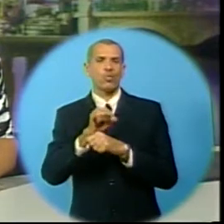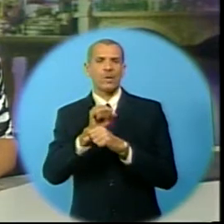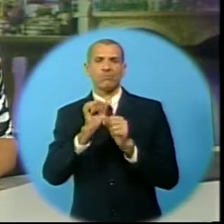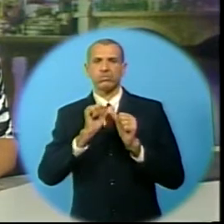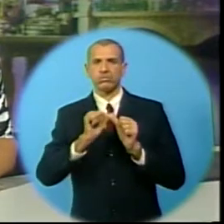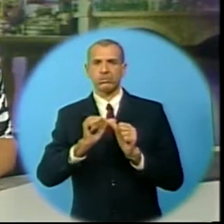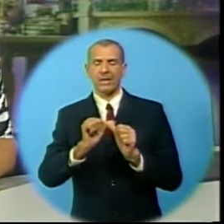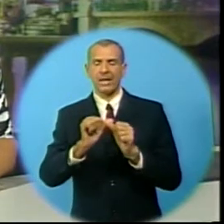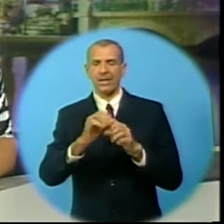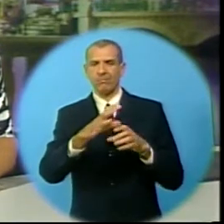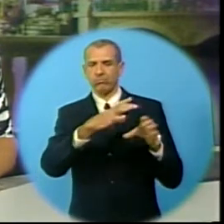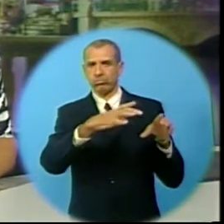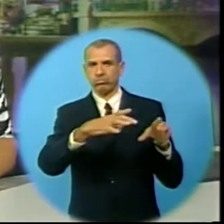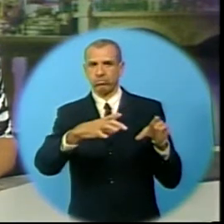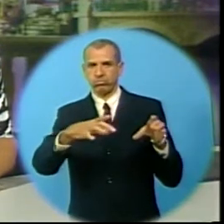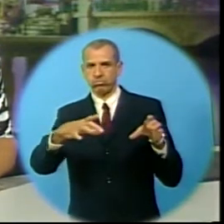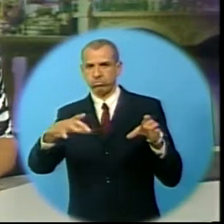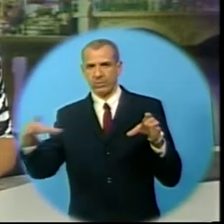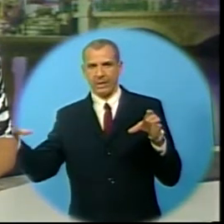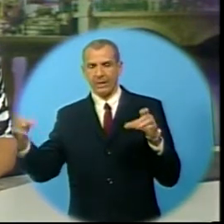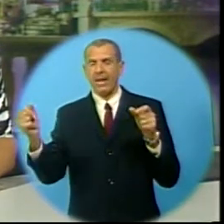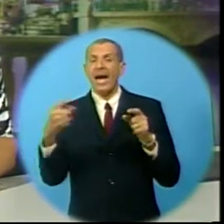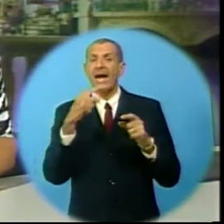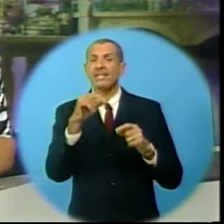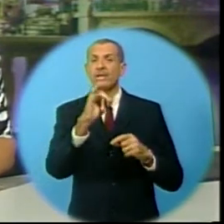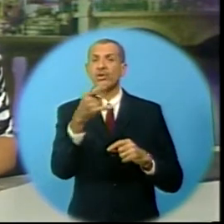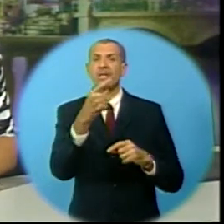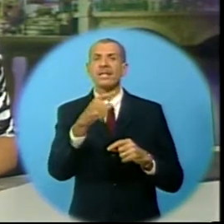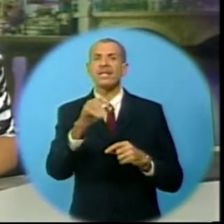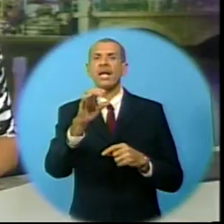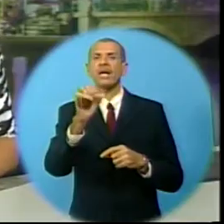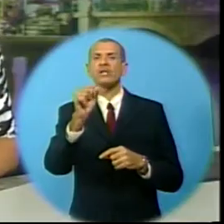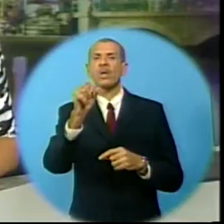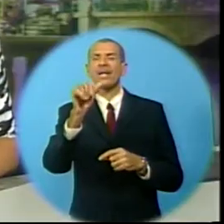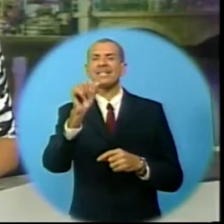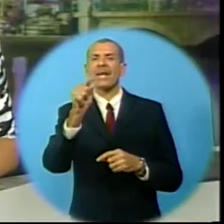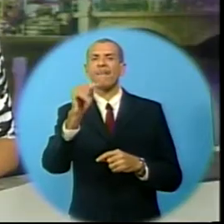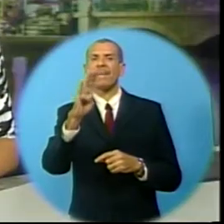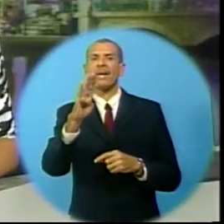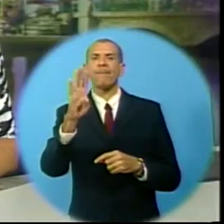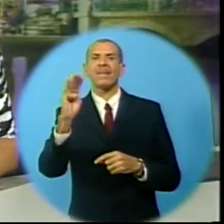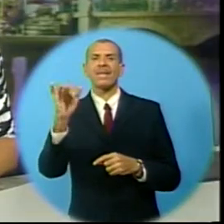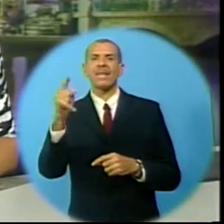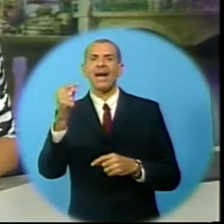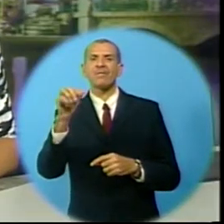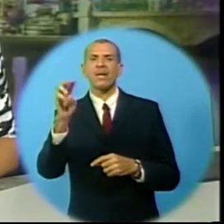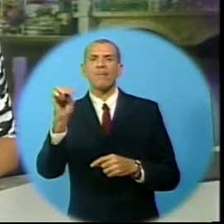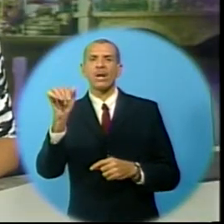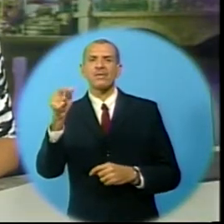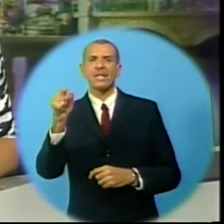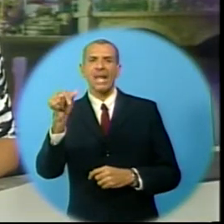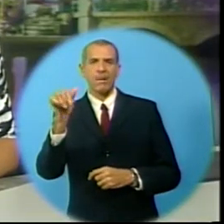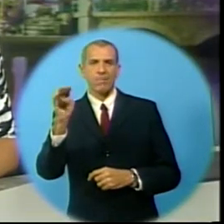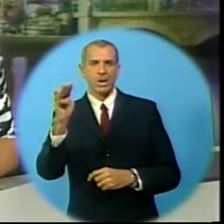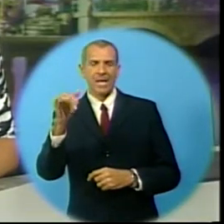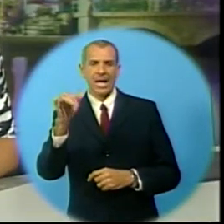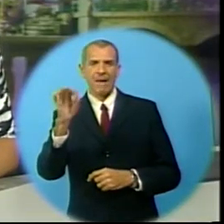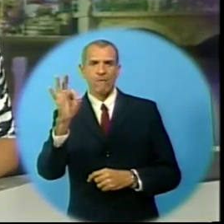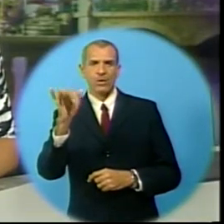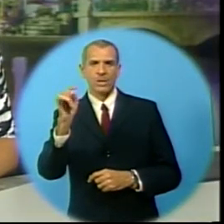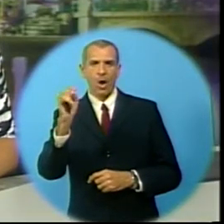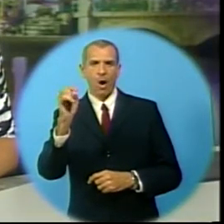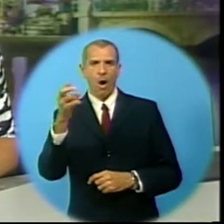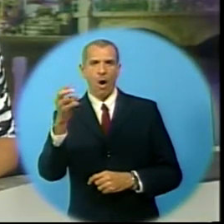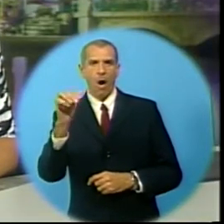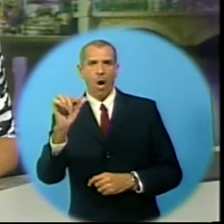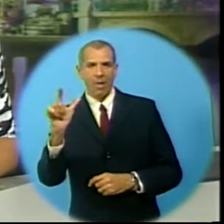its mains laying project. The St. John areas are Consett Bay, Bath, St. Margaret's, Glen Burnie and Foster Hall. St.